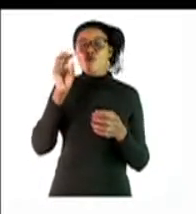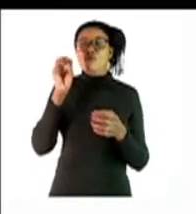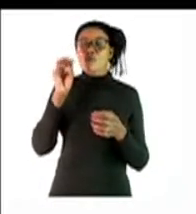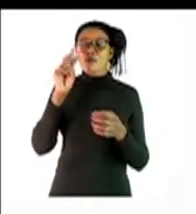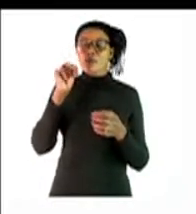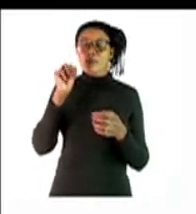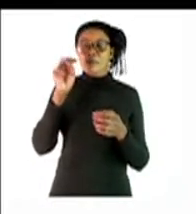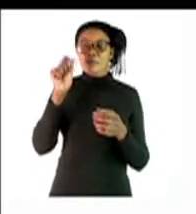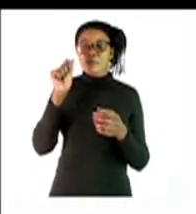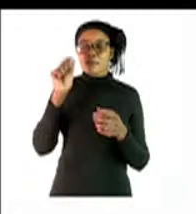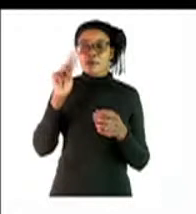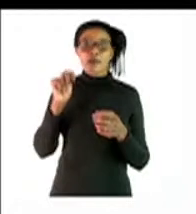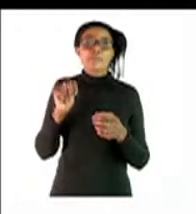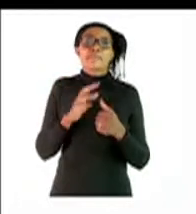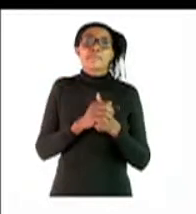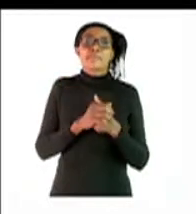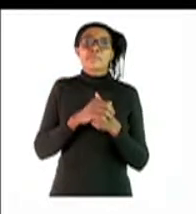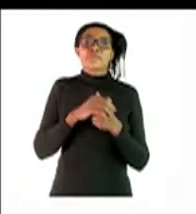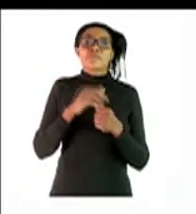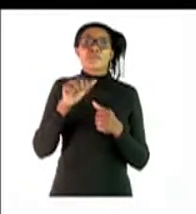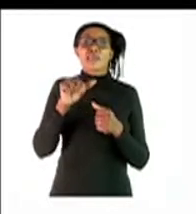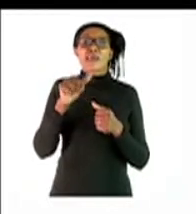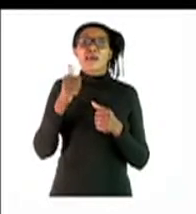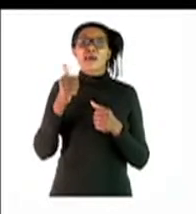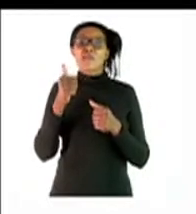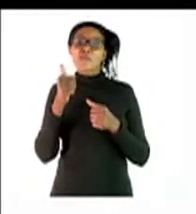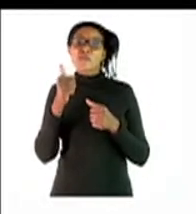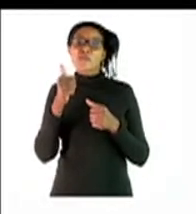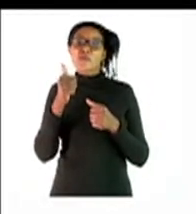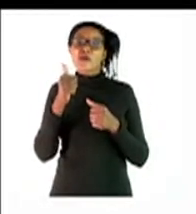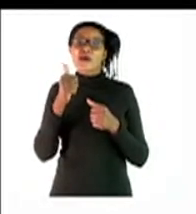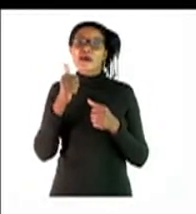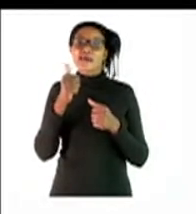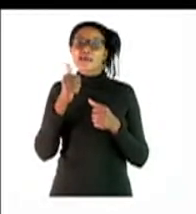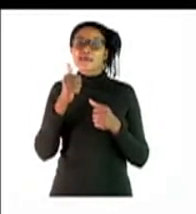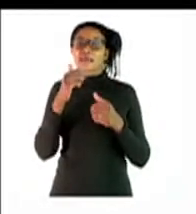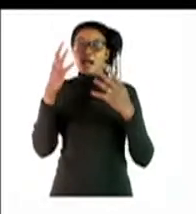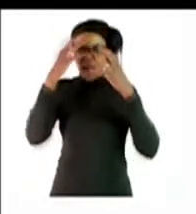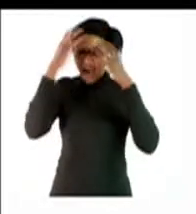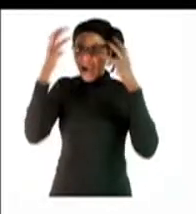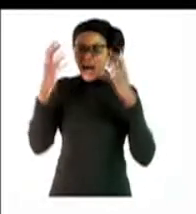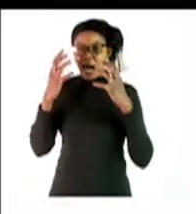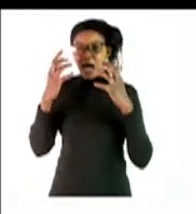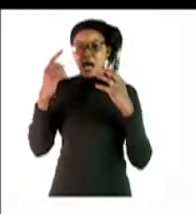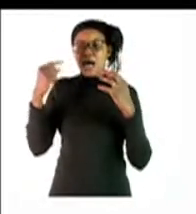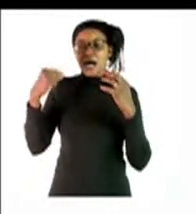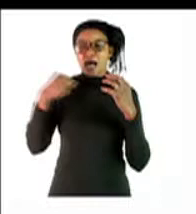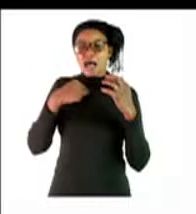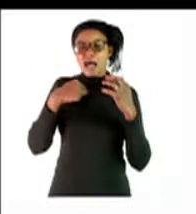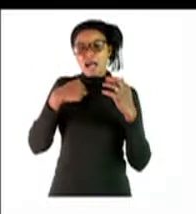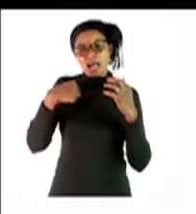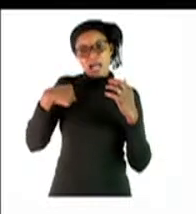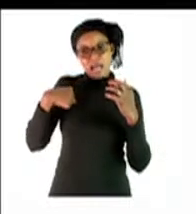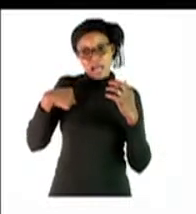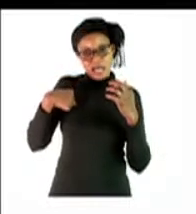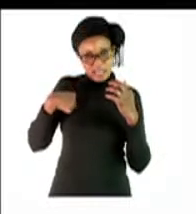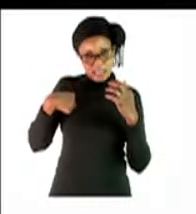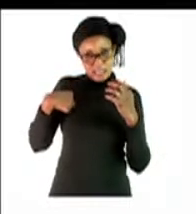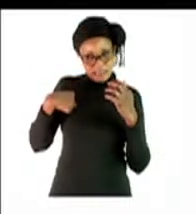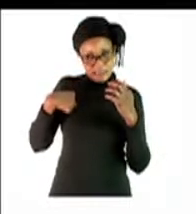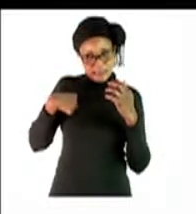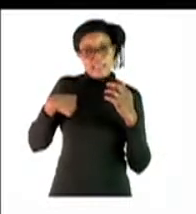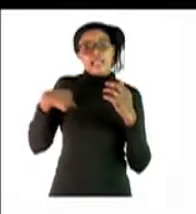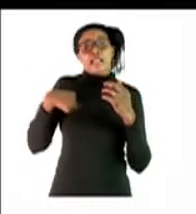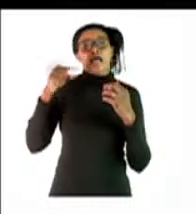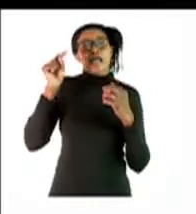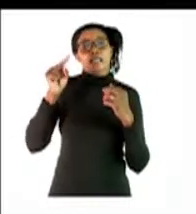at the next picture. Is it a lion or a lioness? It's a lion. So you have